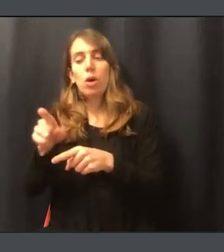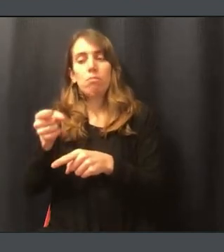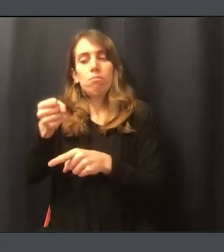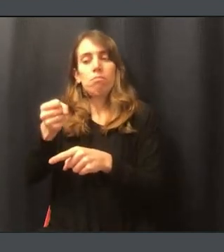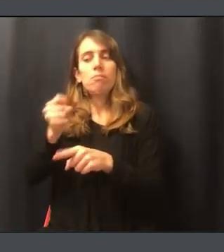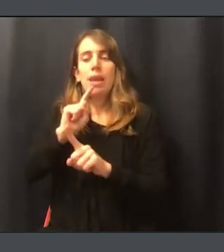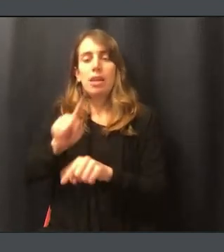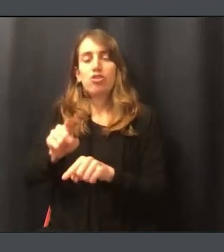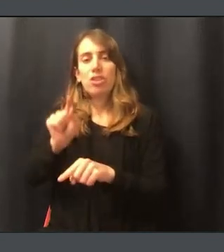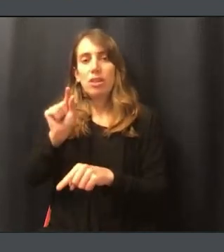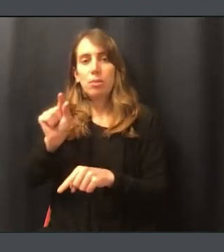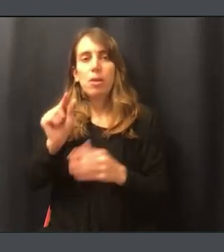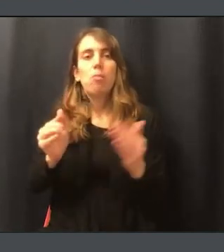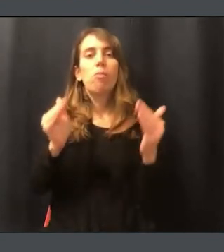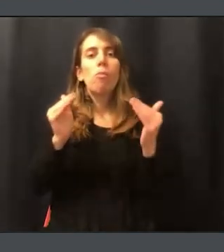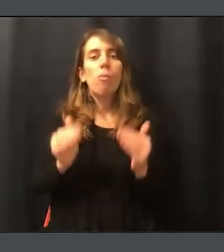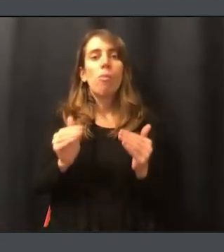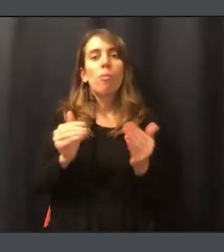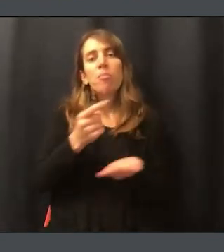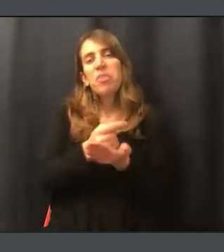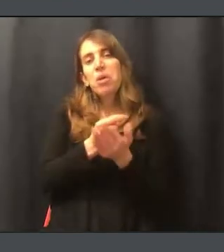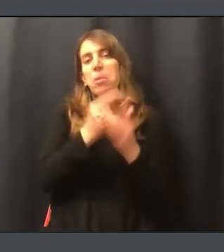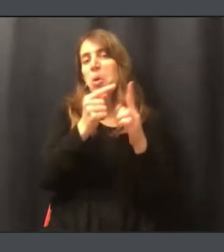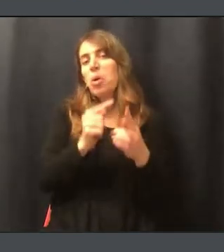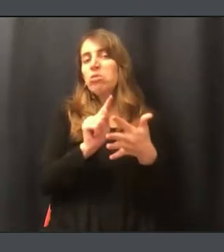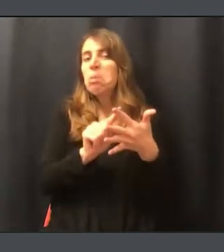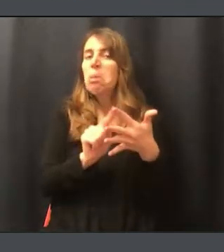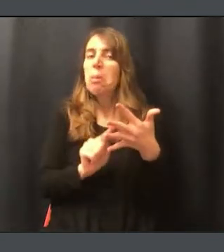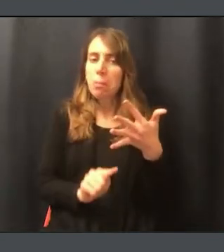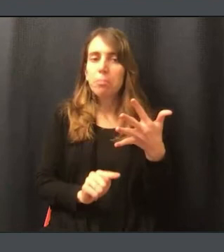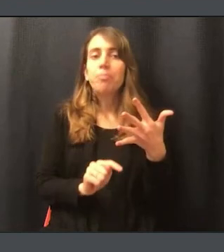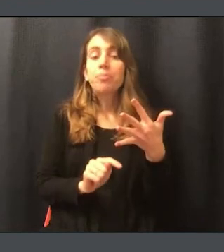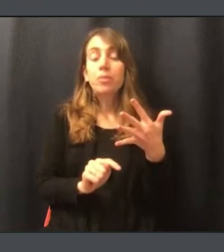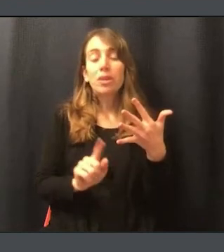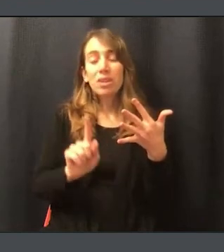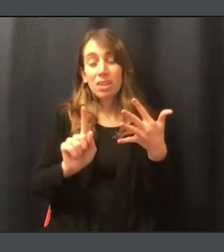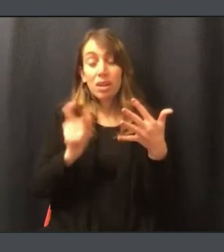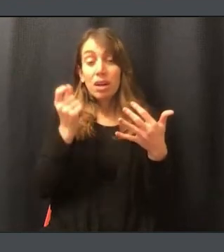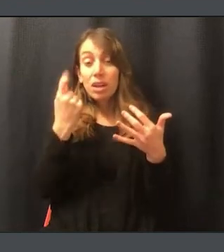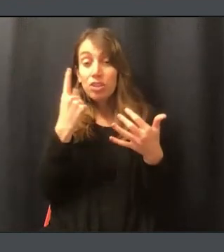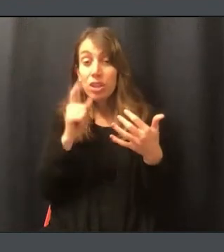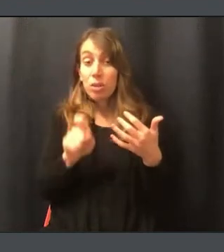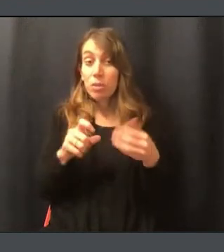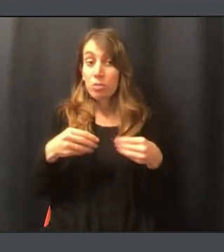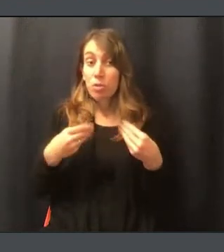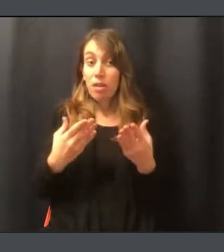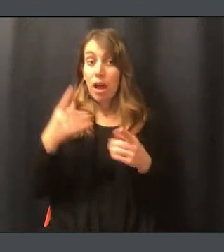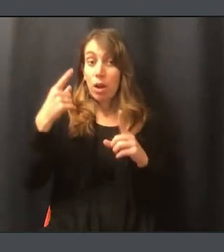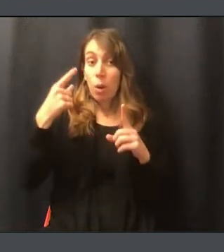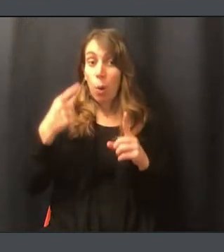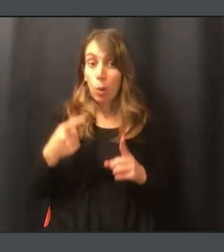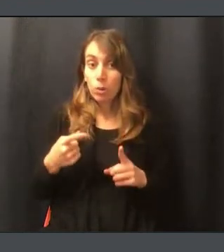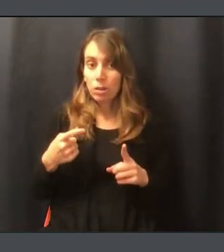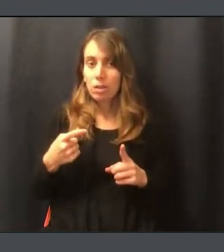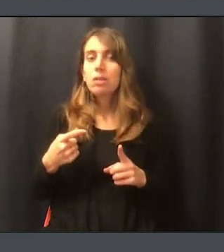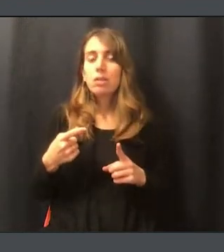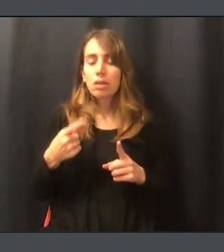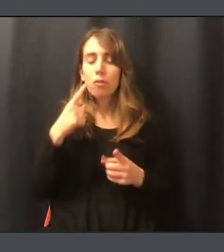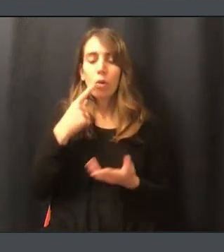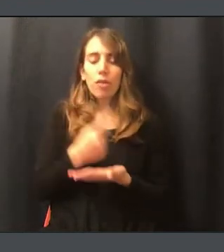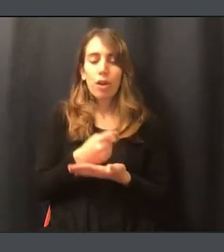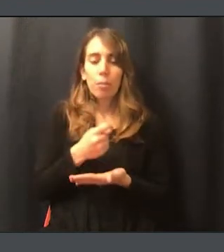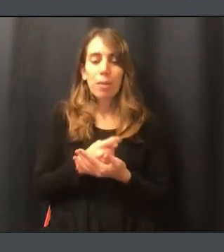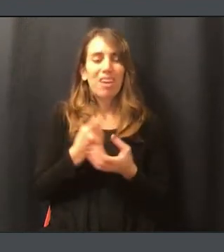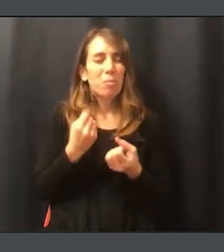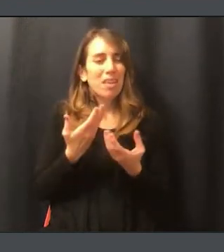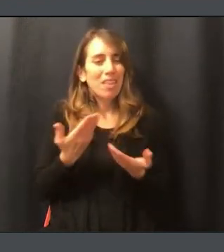Therapy goals for individual, yes. So we have to write goals for therapy, right? A lot of the things that we tend to write goals for tend